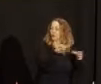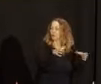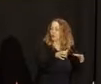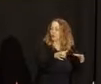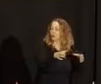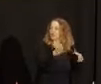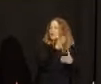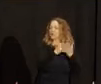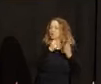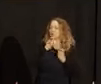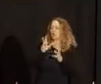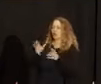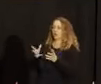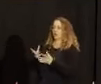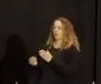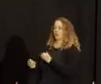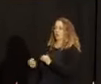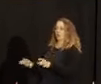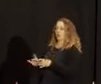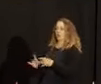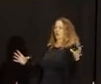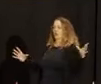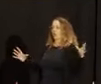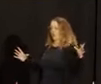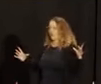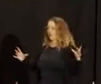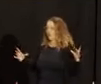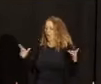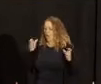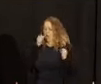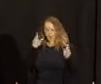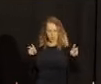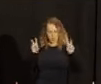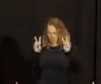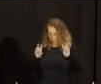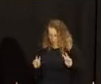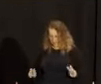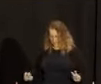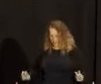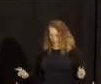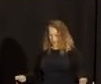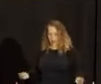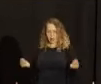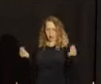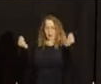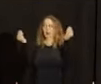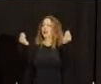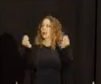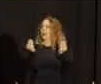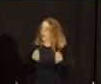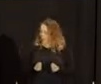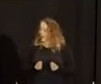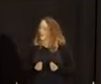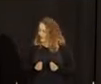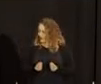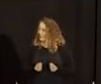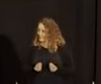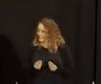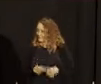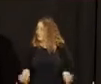the workforce, and understanding that on a much more granular level. It